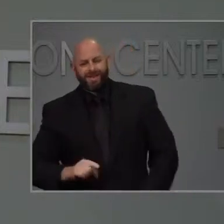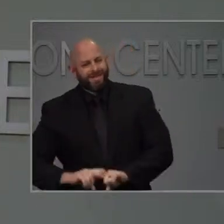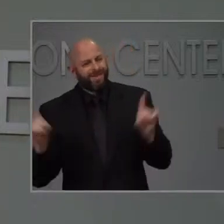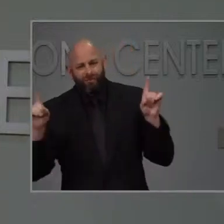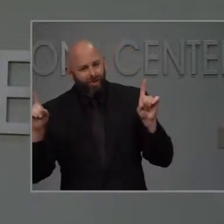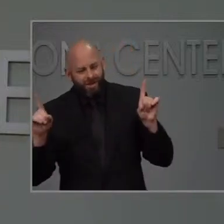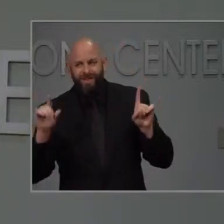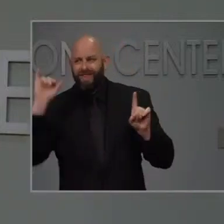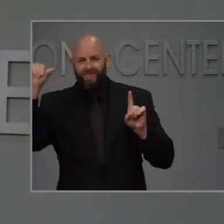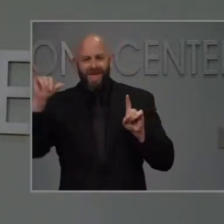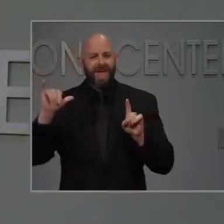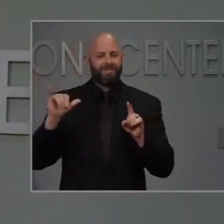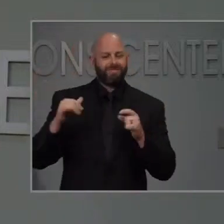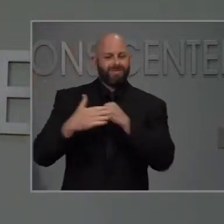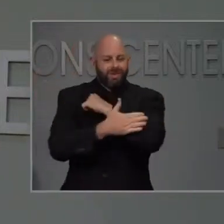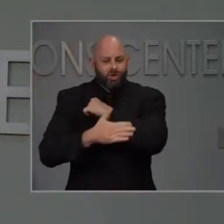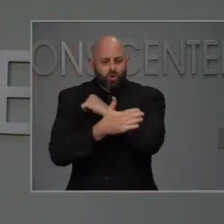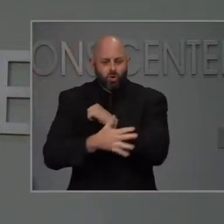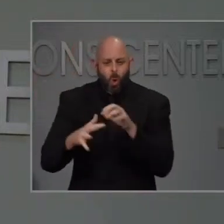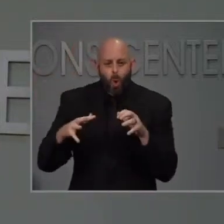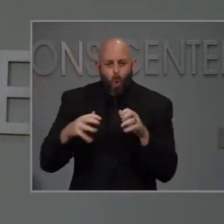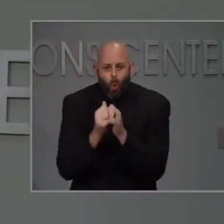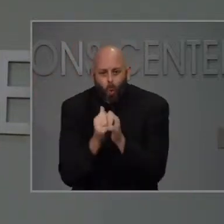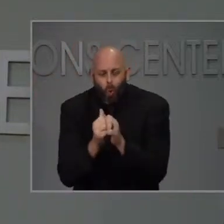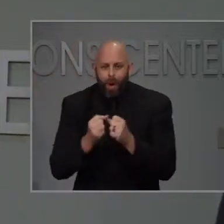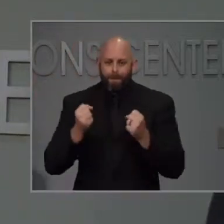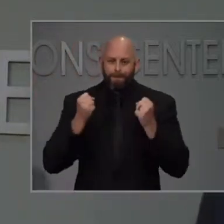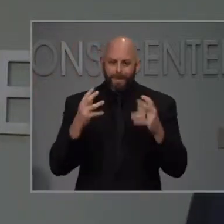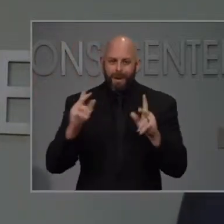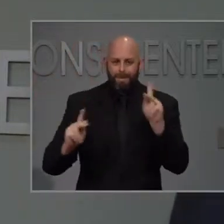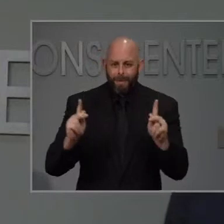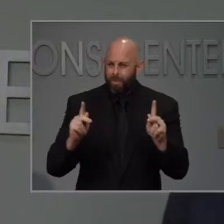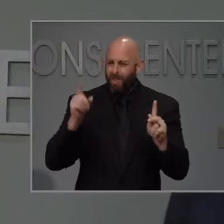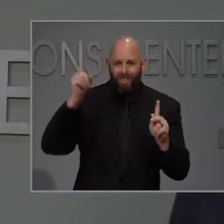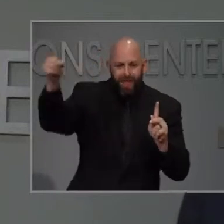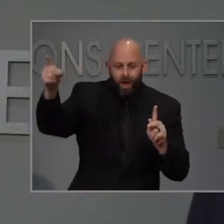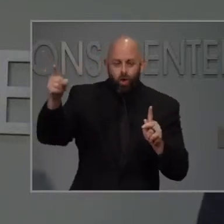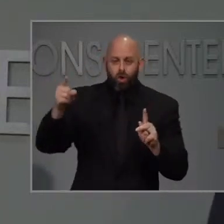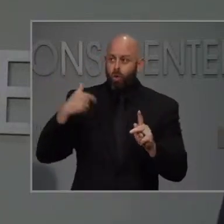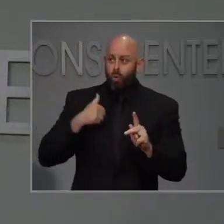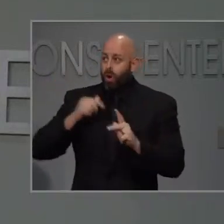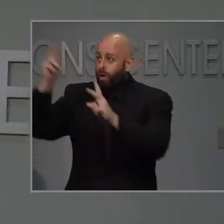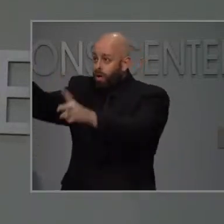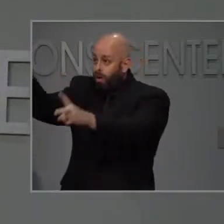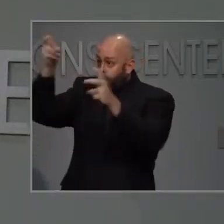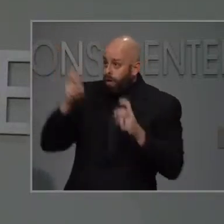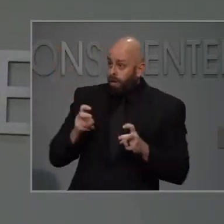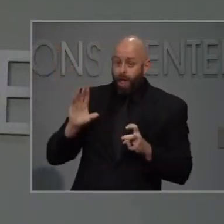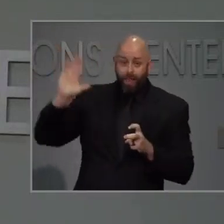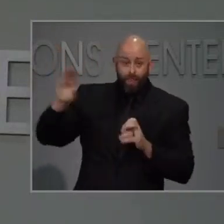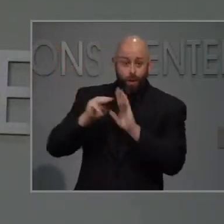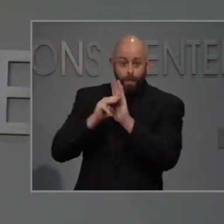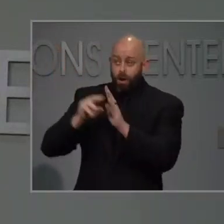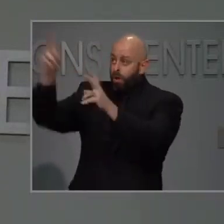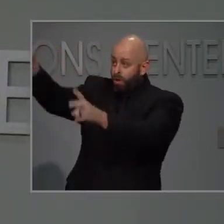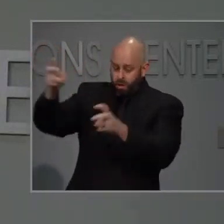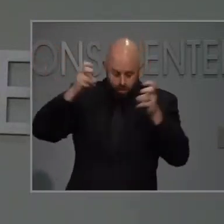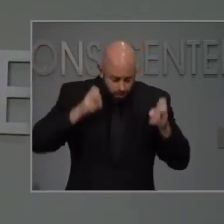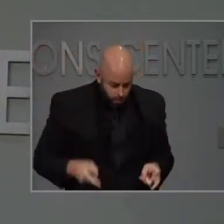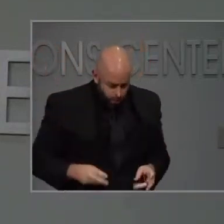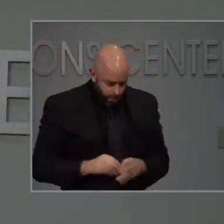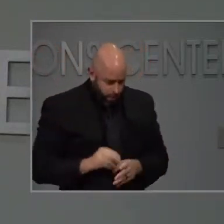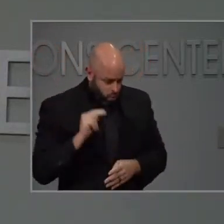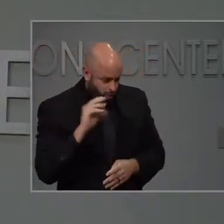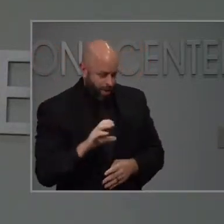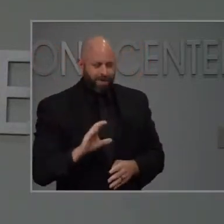very densely populated urban area. And so translating that to North Carolina is hard. But look, they're trying to model for